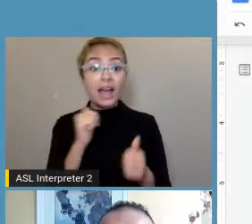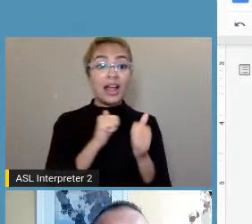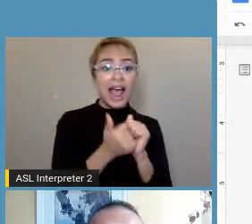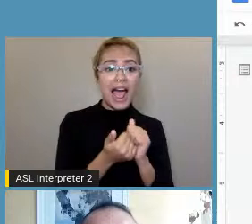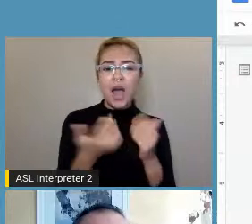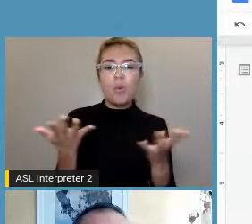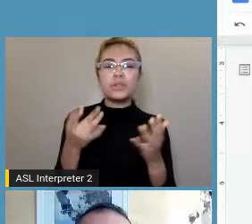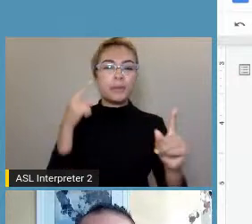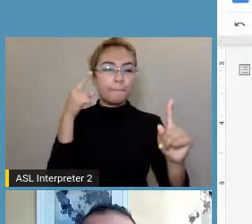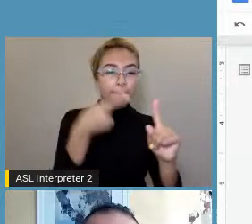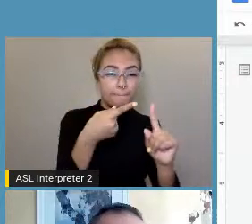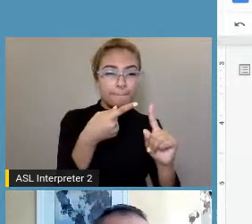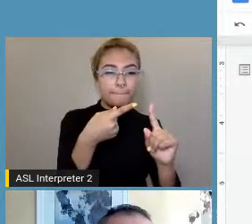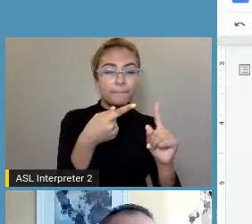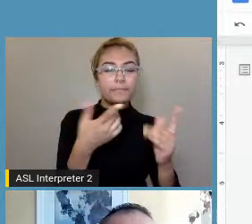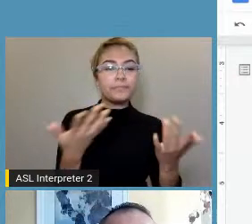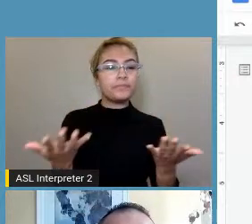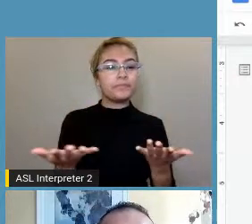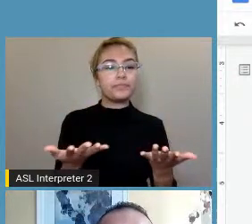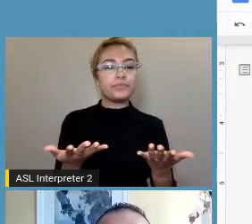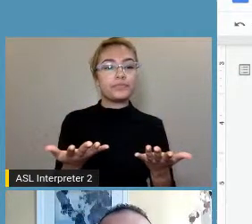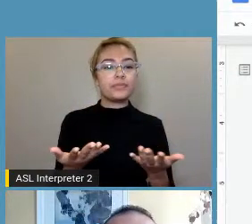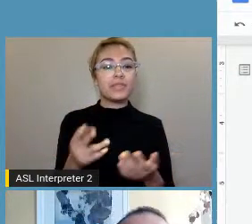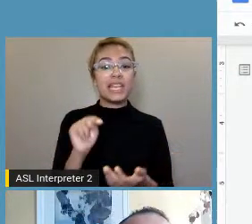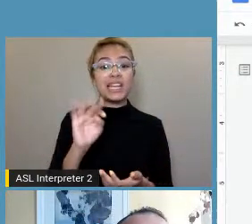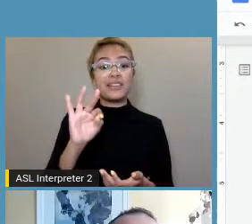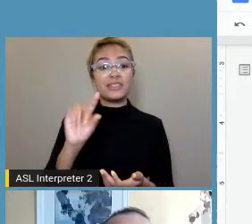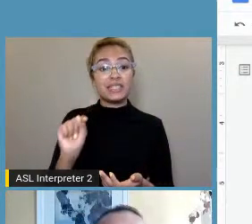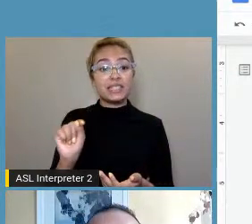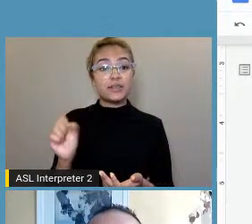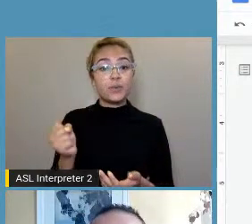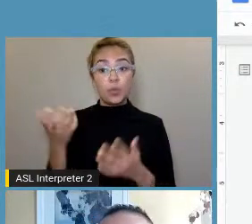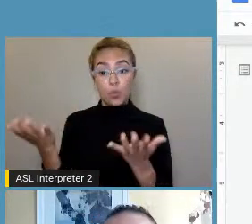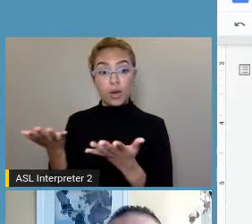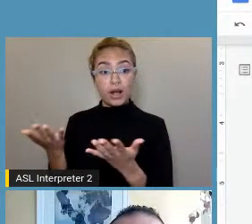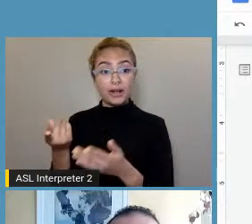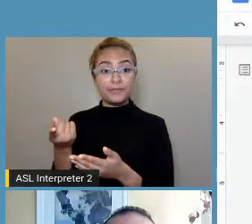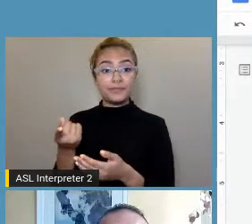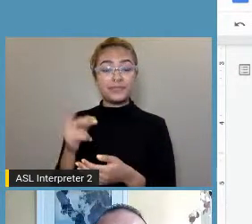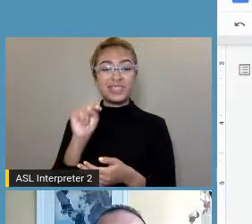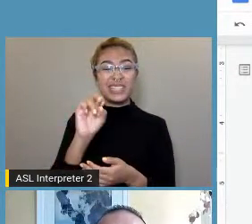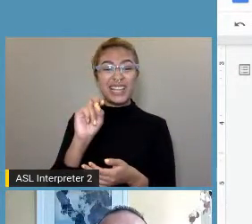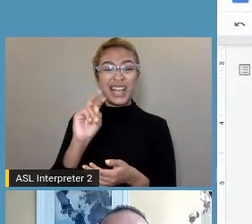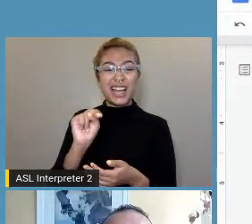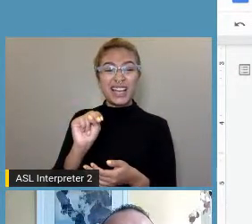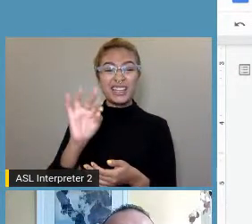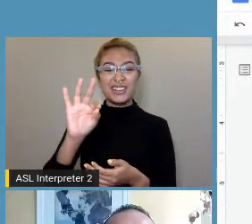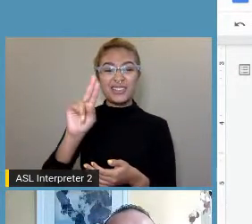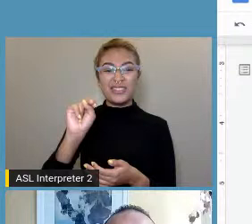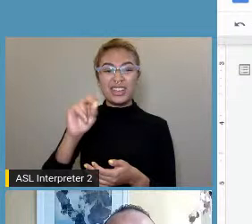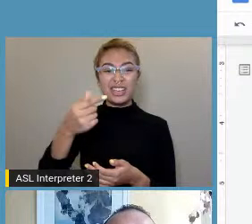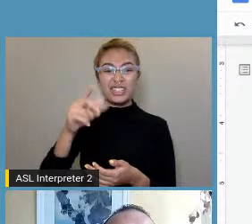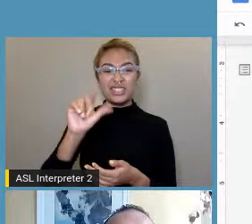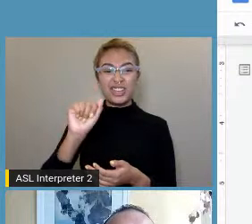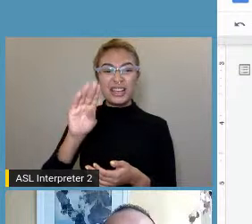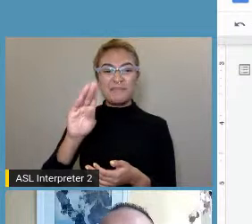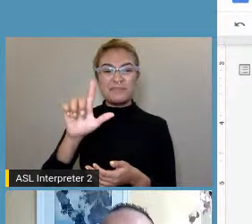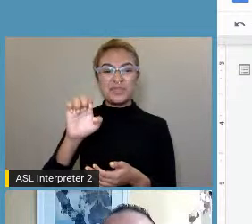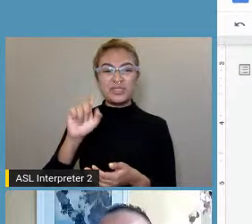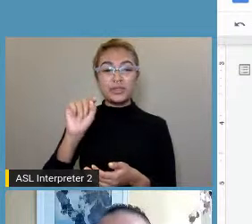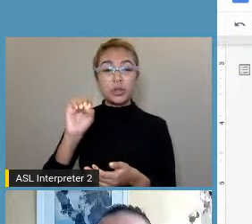point. So NFTs are non-fungible tokens. They're